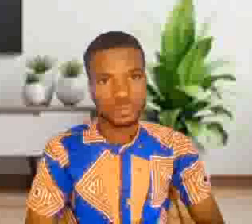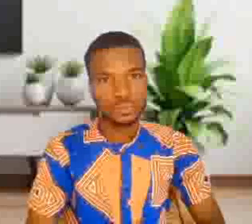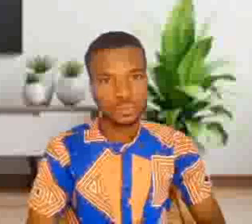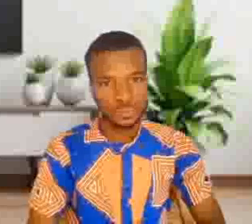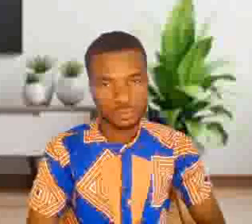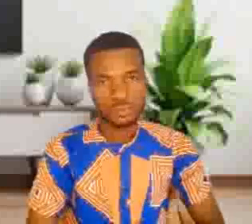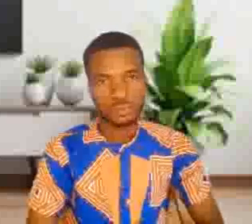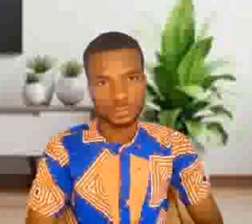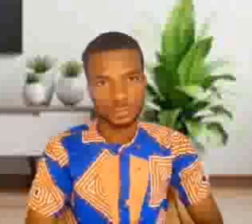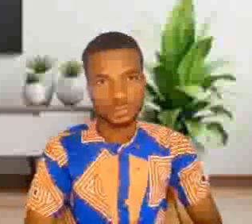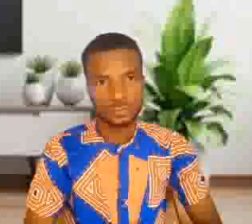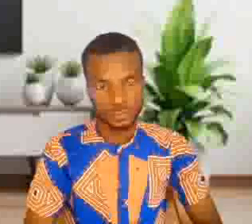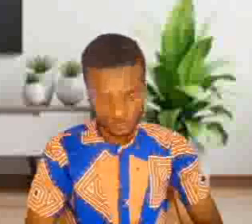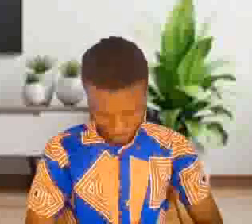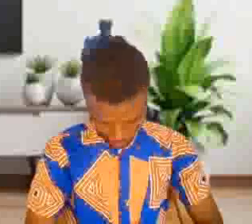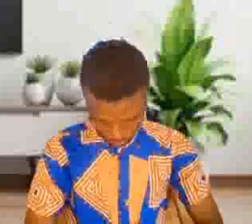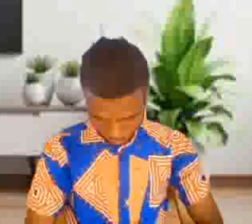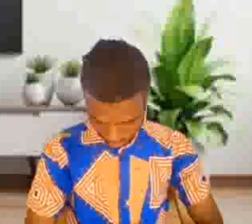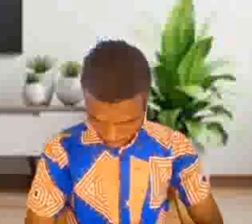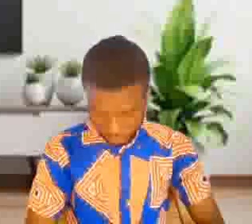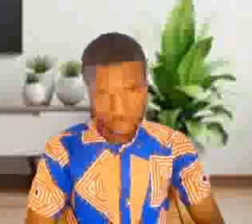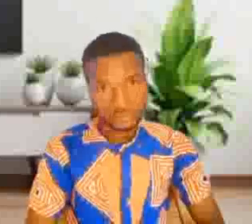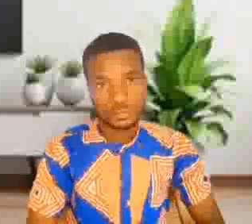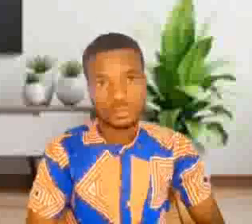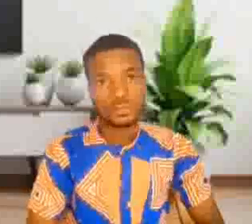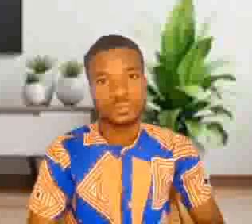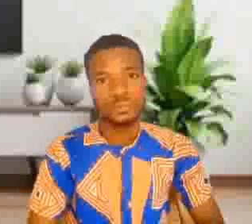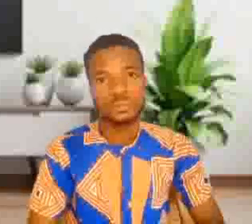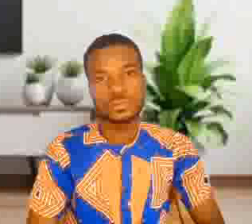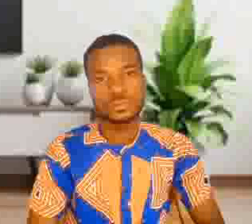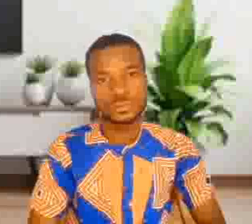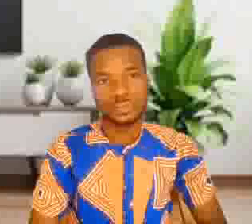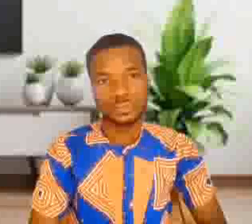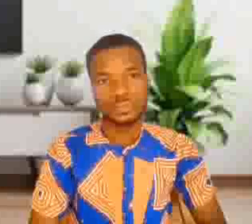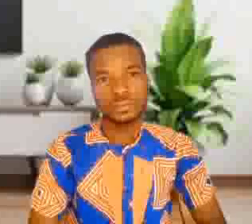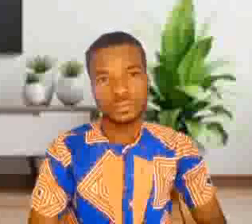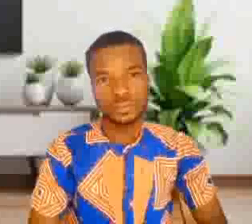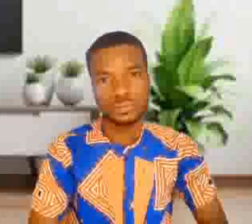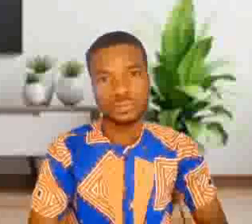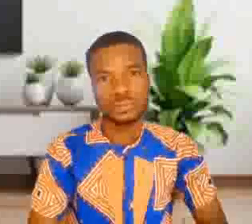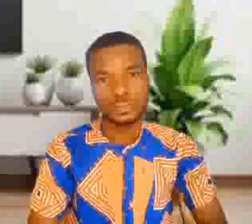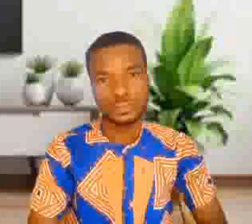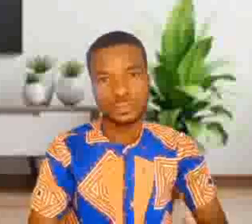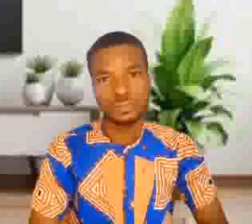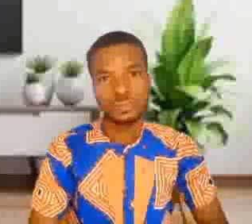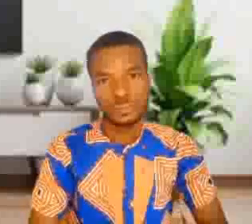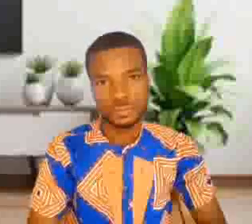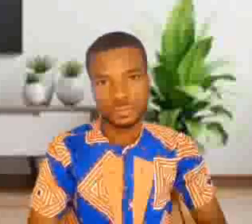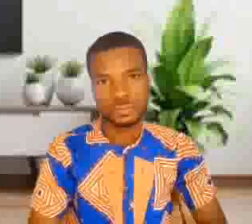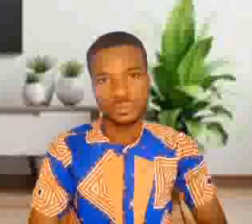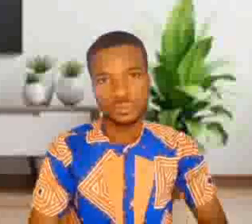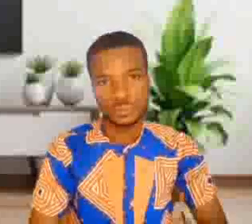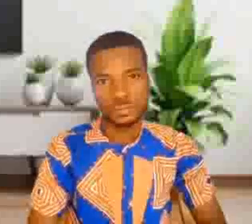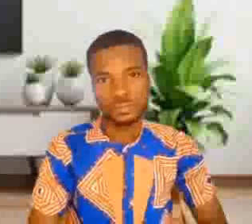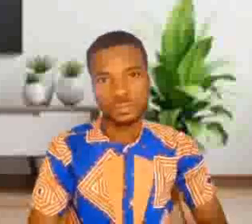knew what to do to defy the man. So when the serpent came into the garden, he began to argue and present a